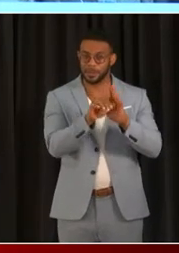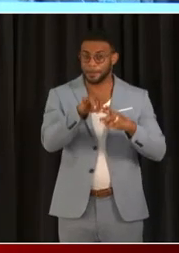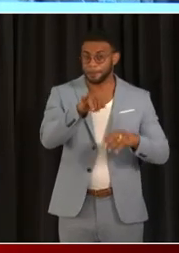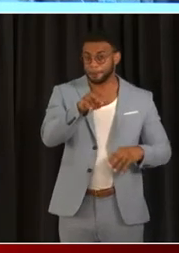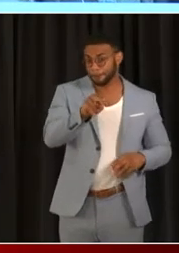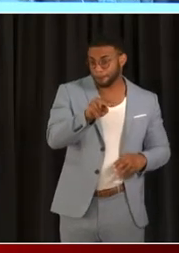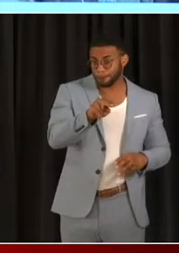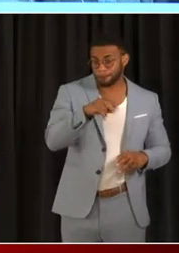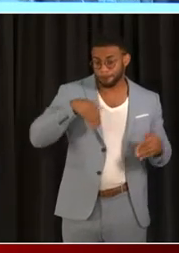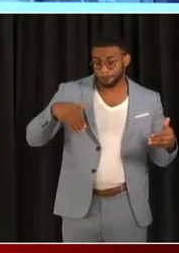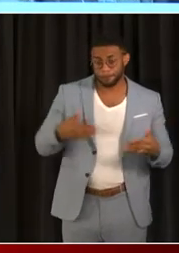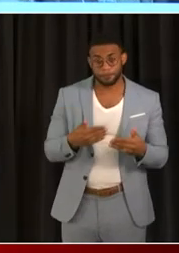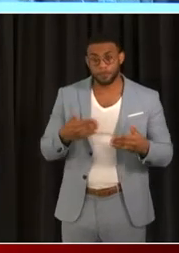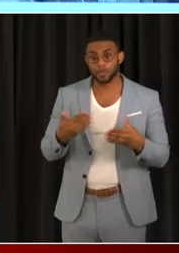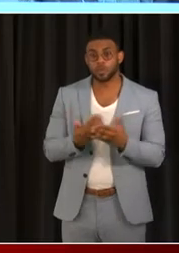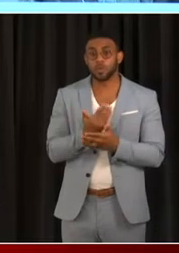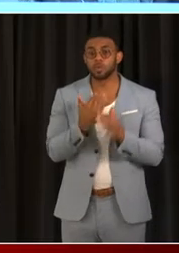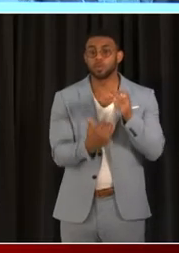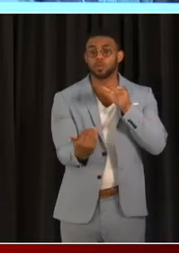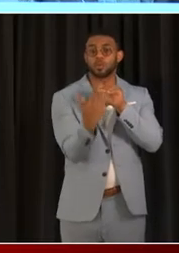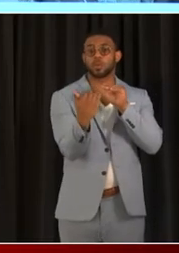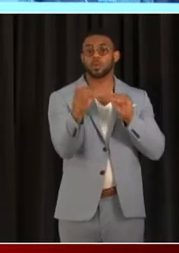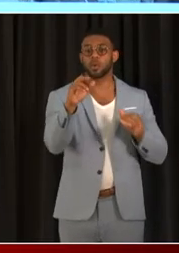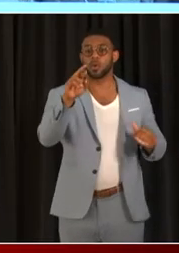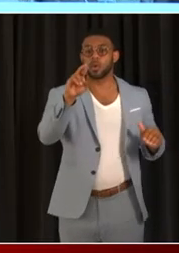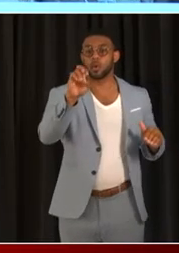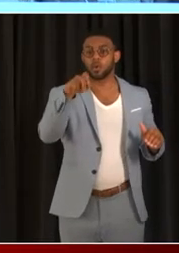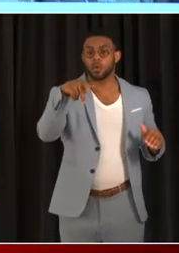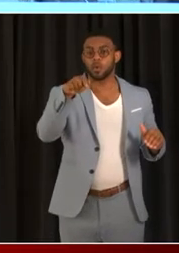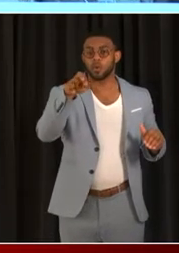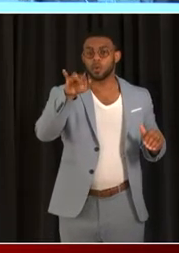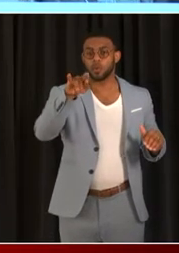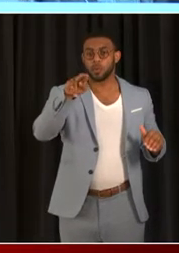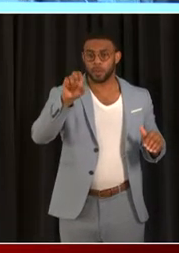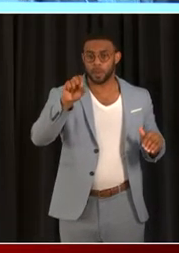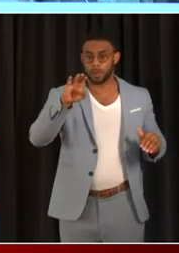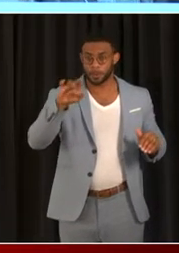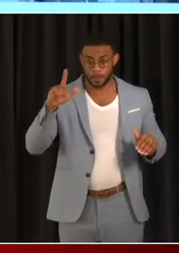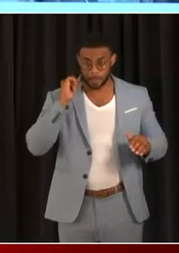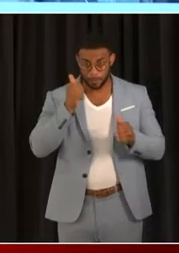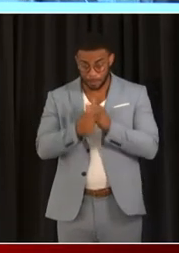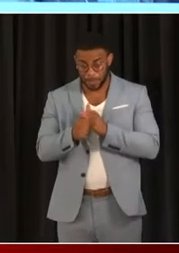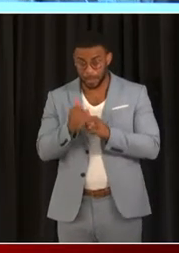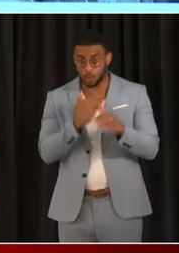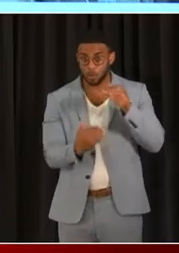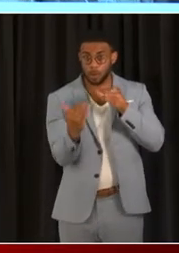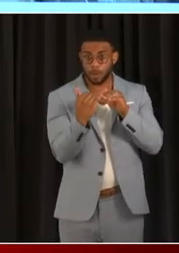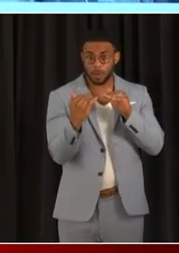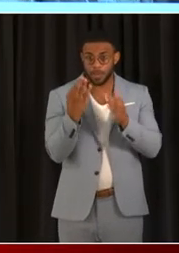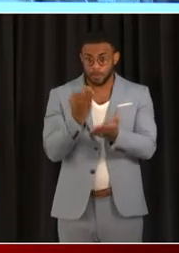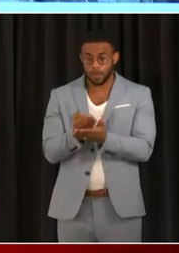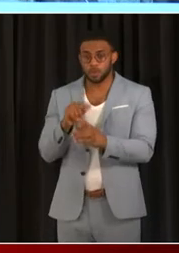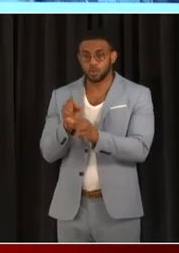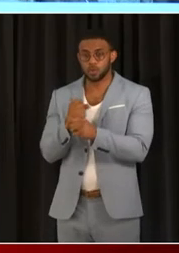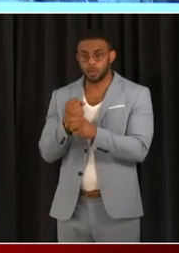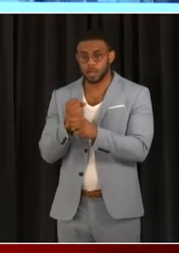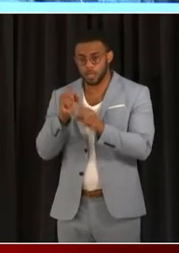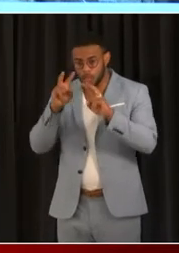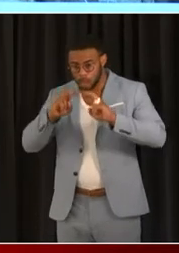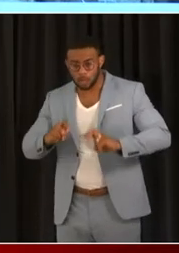In January, we introduced a reparations bill that's going to create, if passed, a reparations foundation fund to